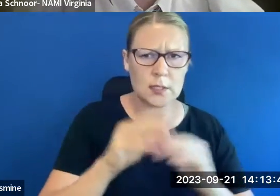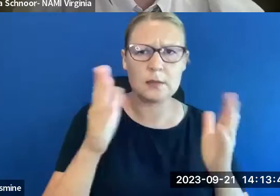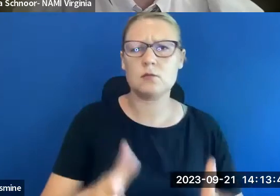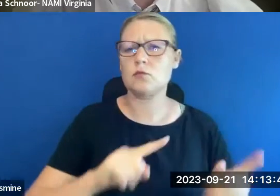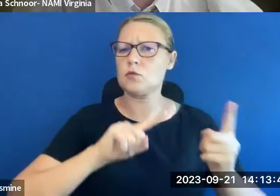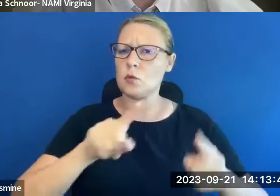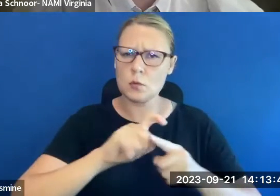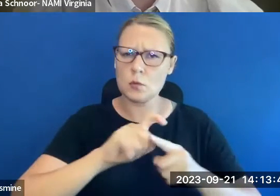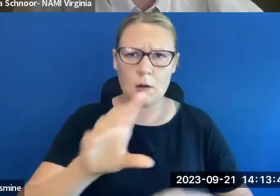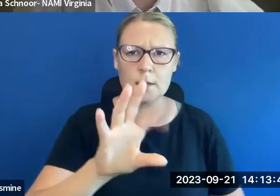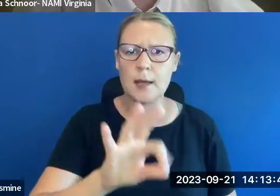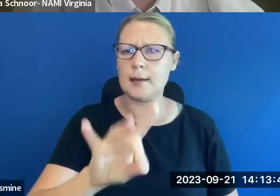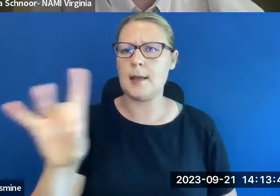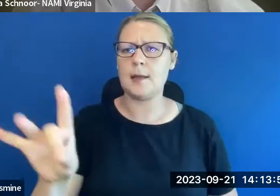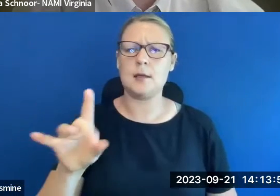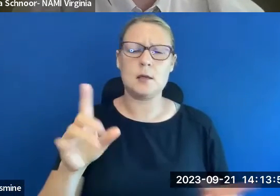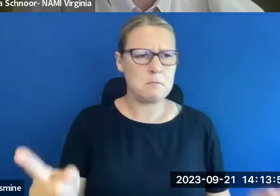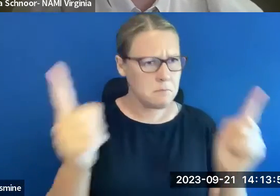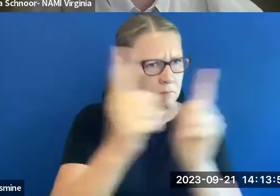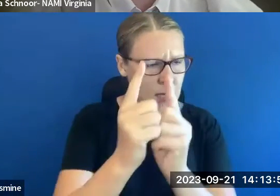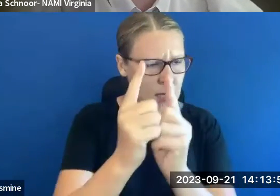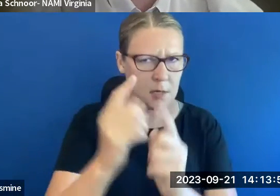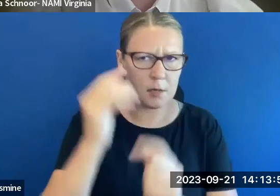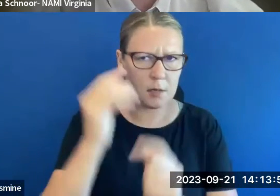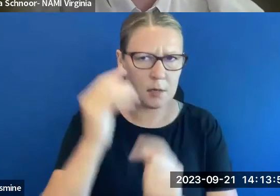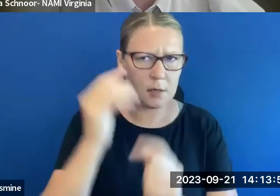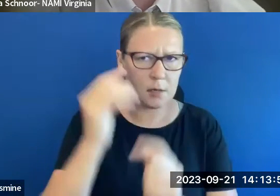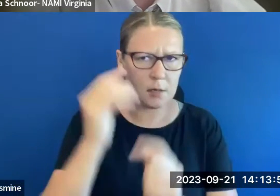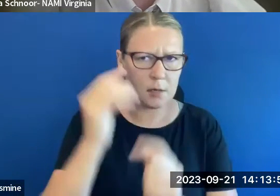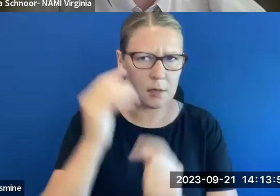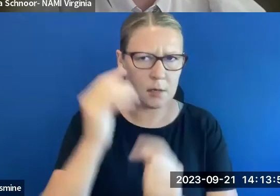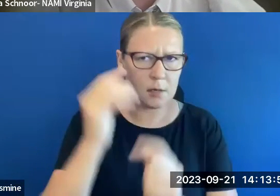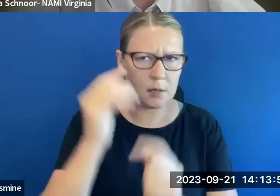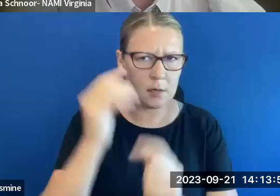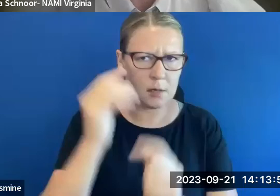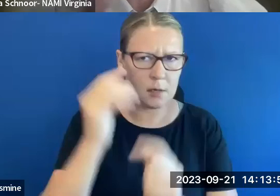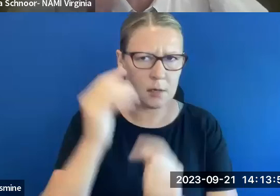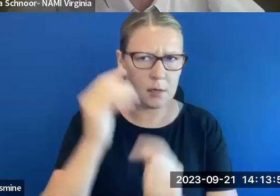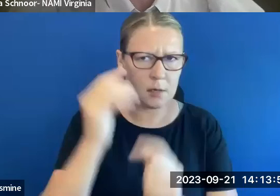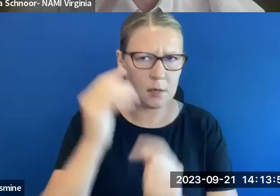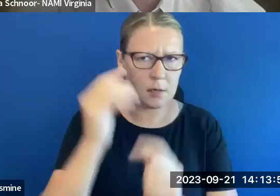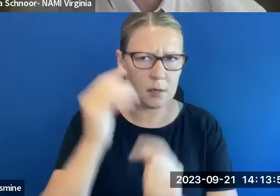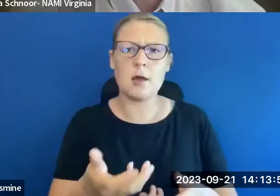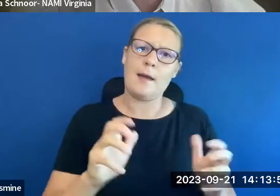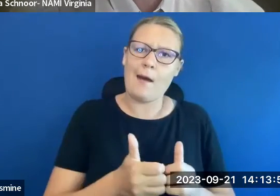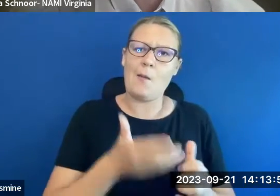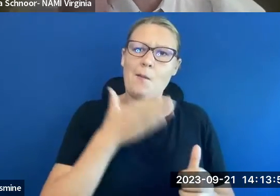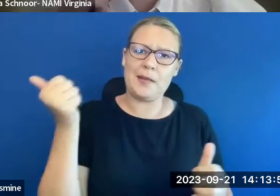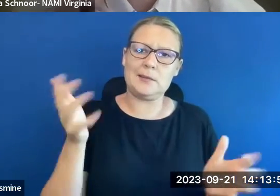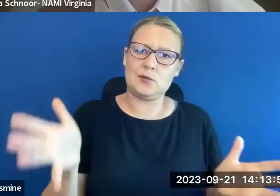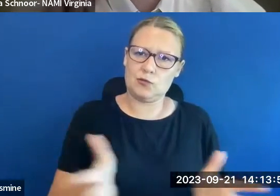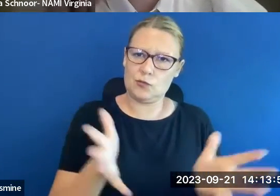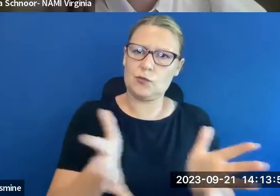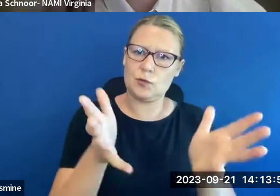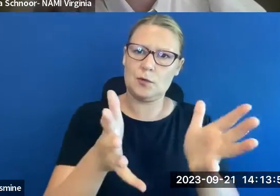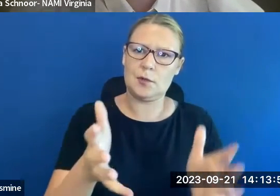a trusted adult. And so those would be the things that I would say. What about you, Miranda? So yeah, I completely agree with you. And